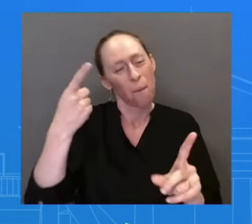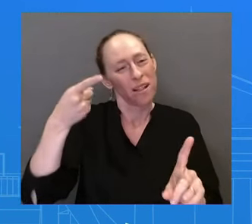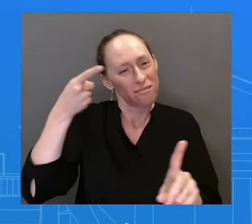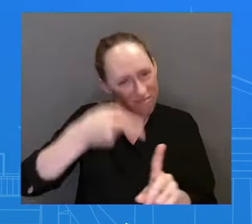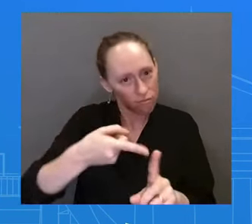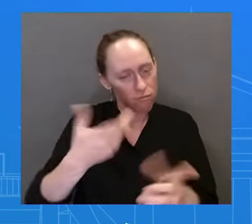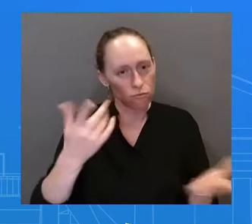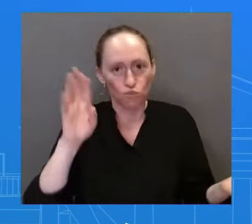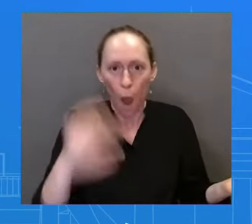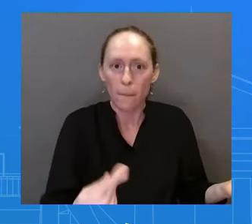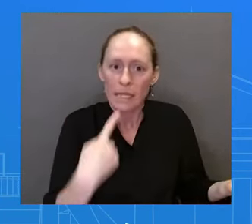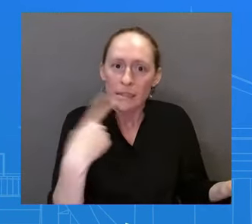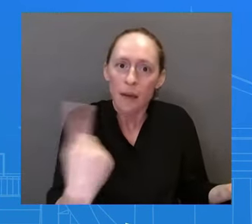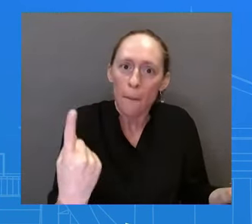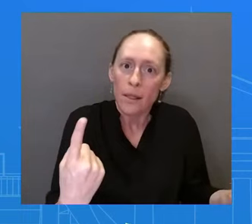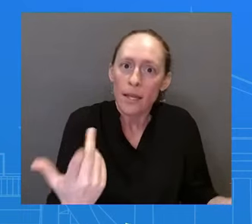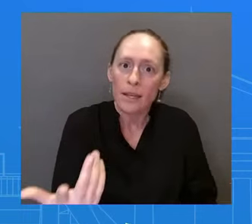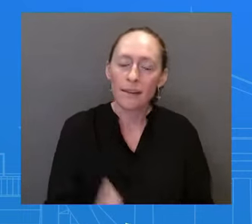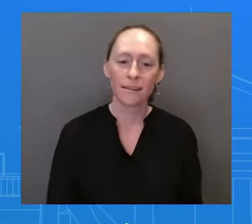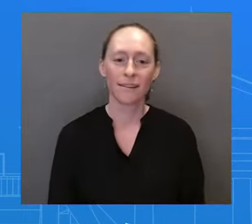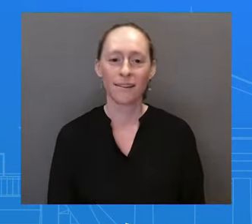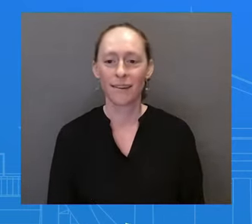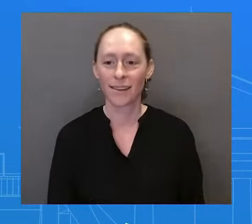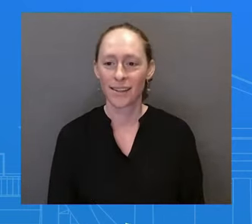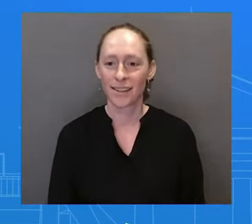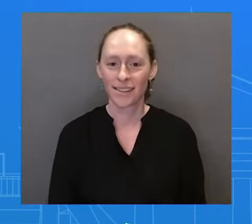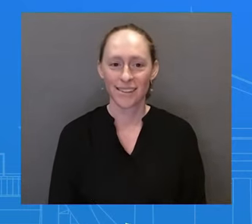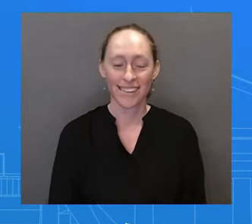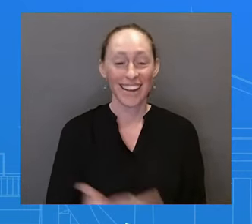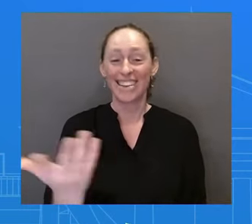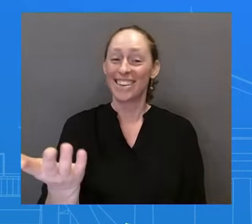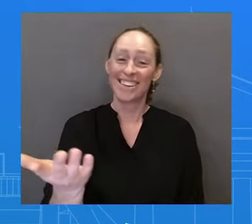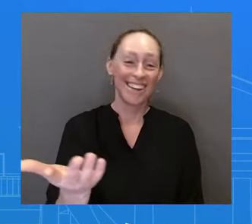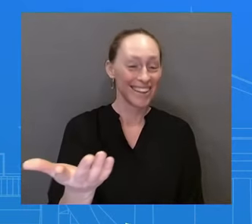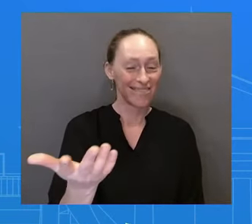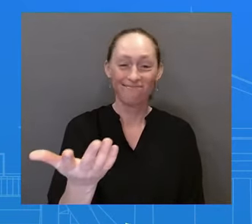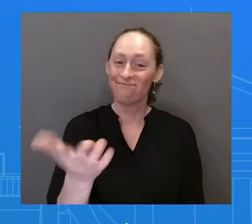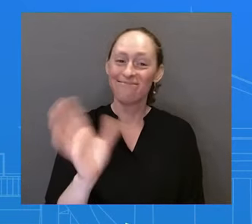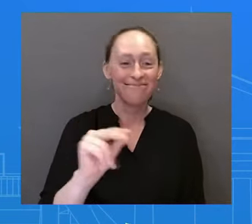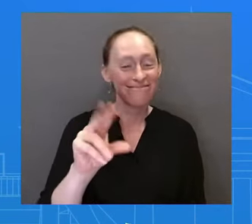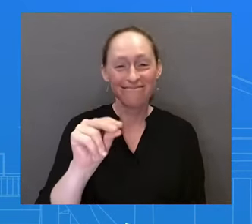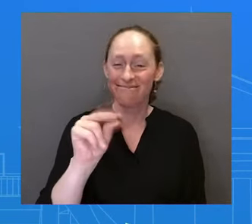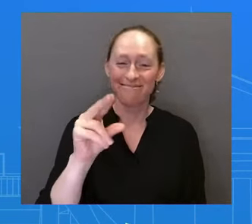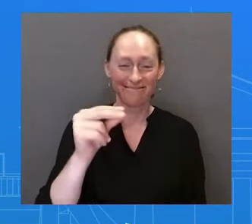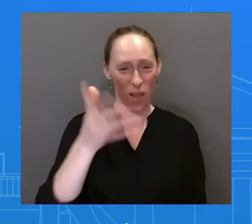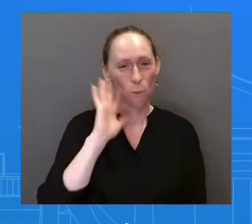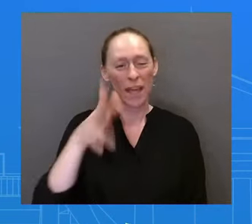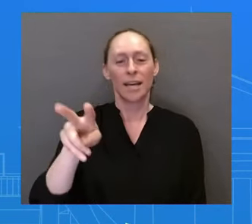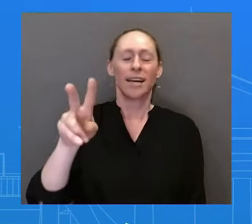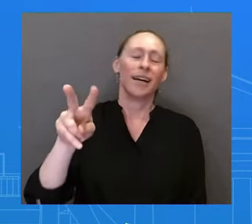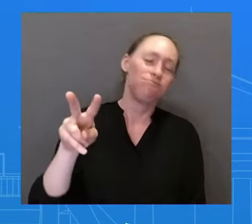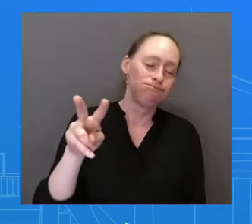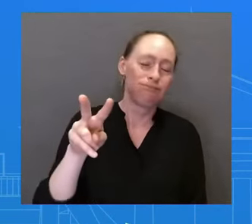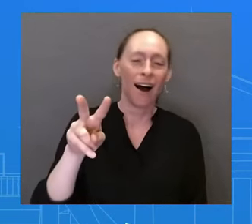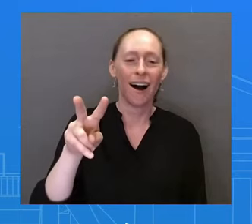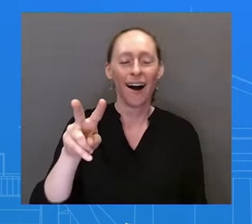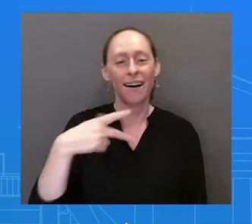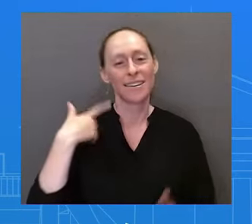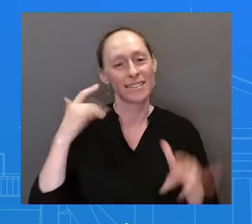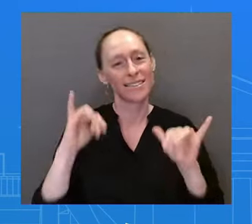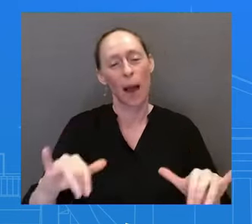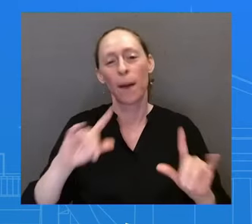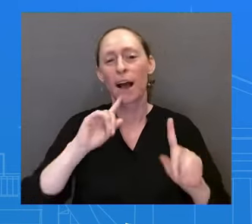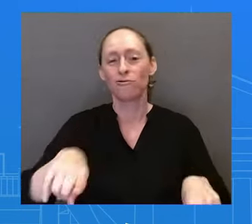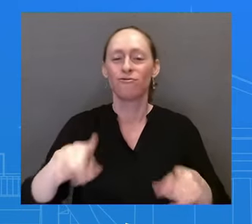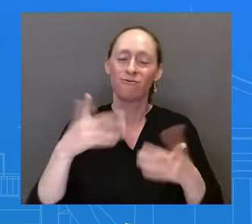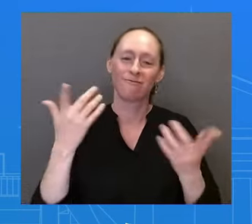I will be just as unsatisfying to you as I have been to everybody else. That's so prejudicial. But I also want to be,